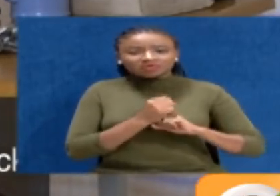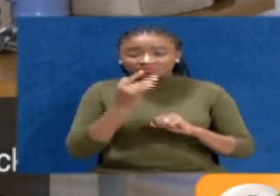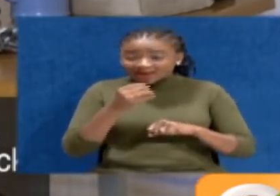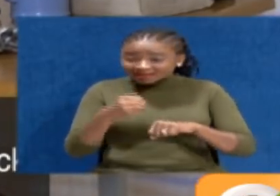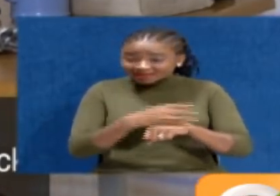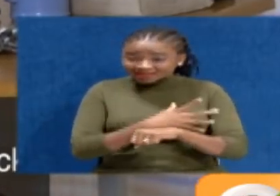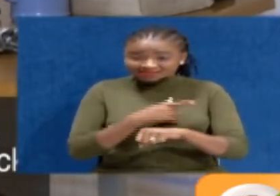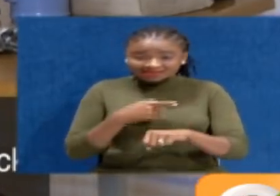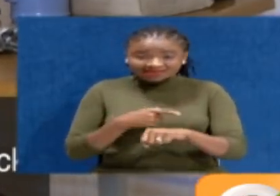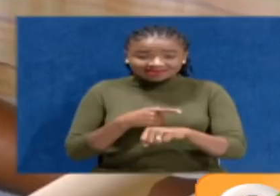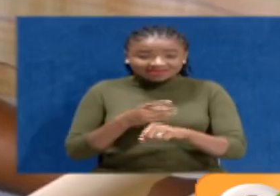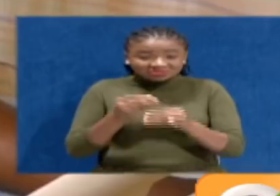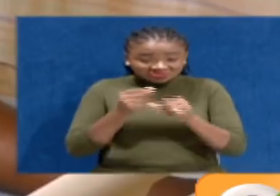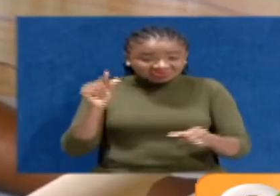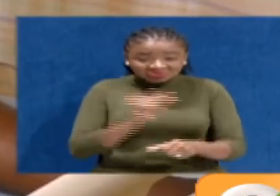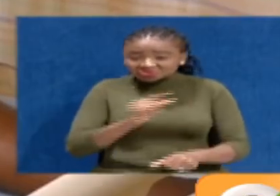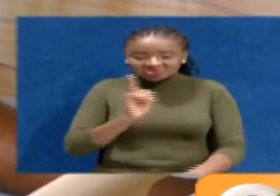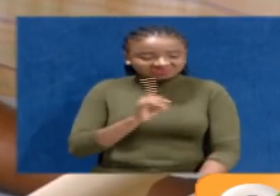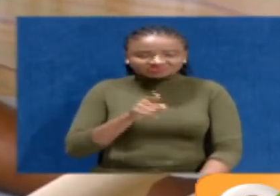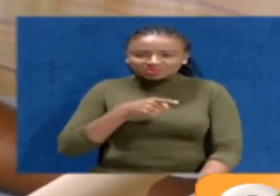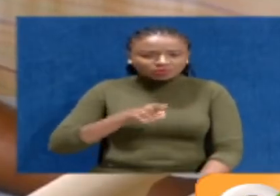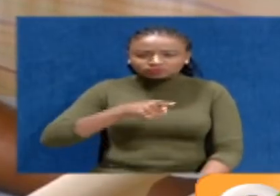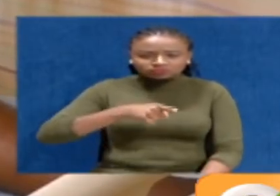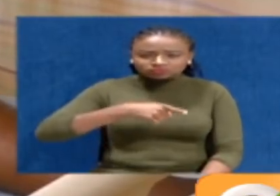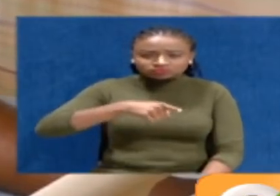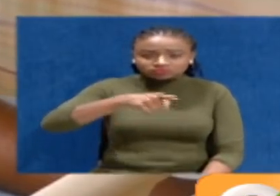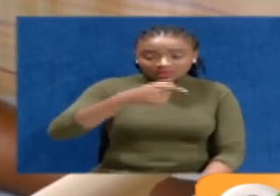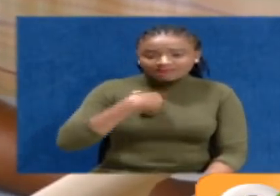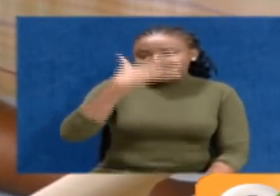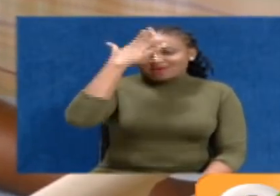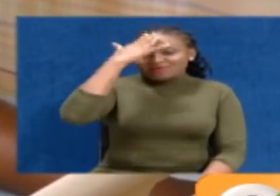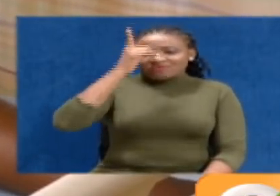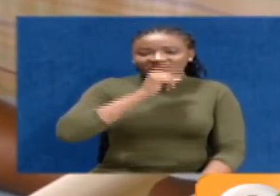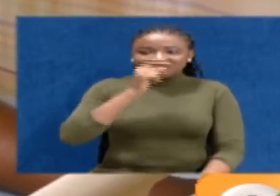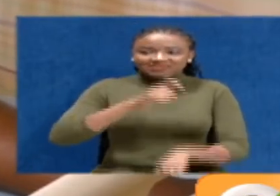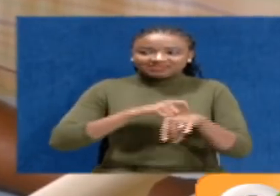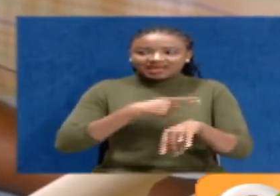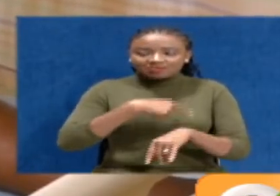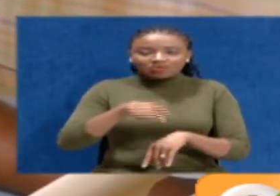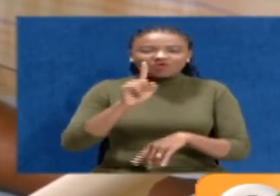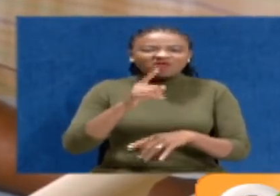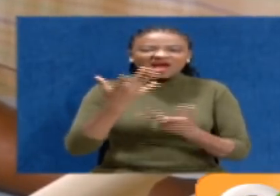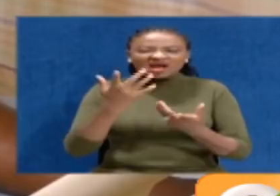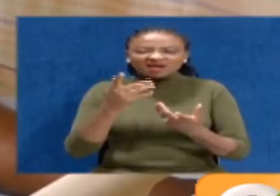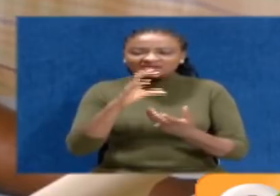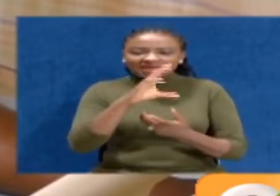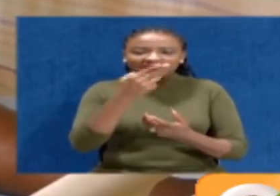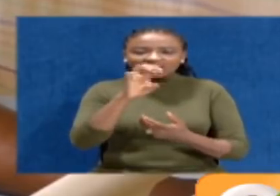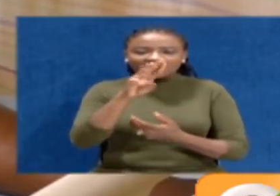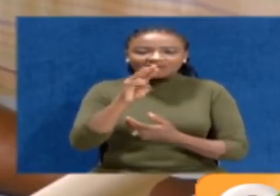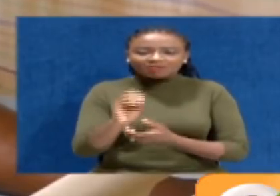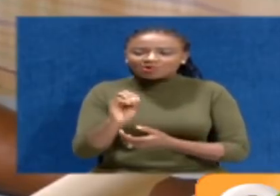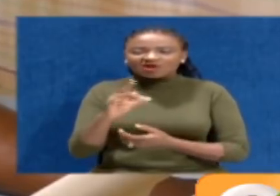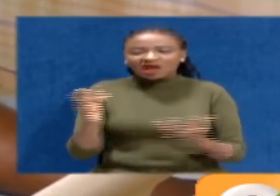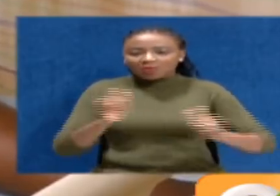cancer is so long and it's so painful. I knew that when I will go to chemotherapy, all will be well. But my worries